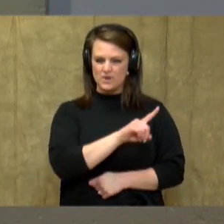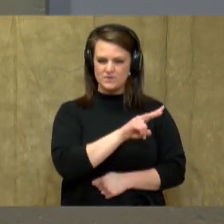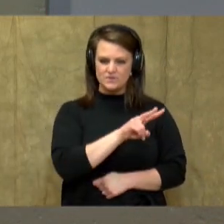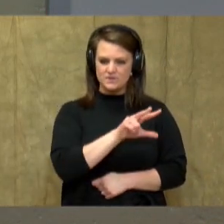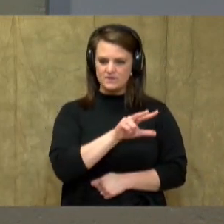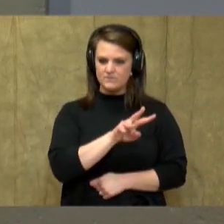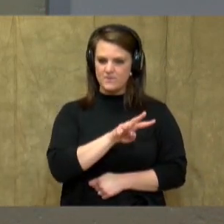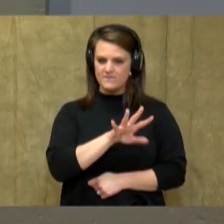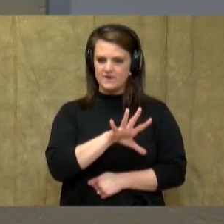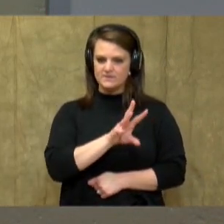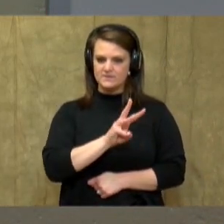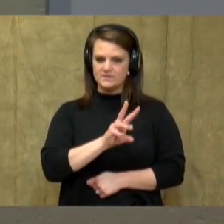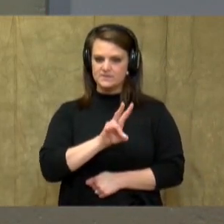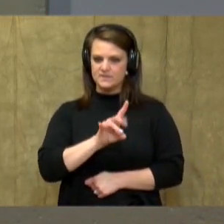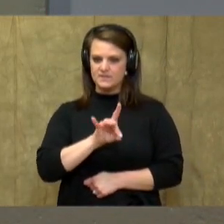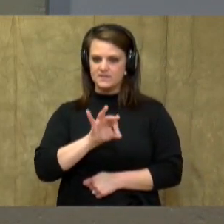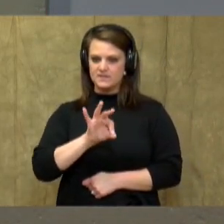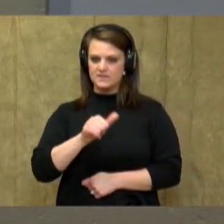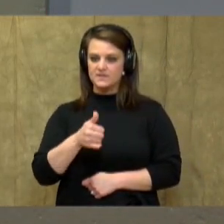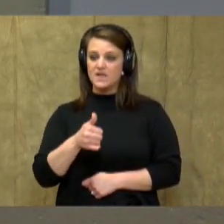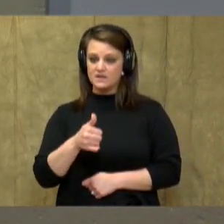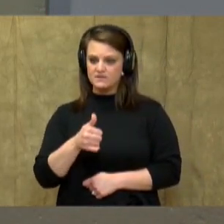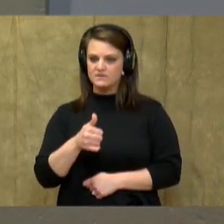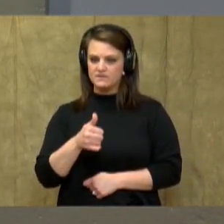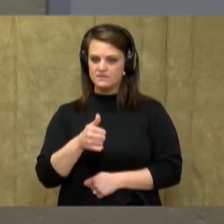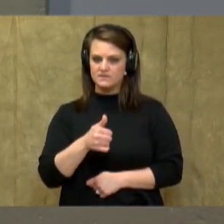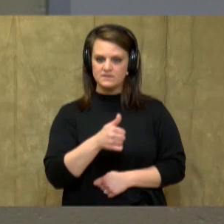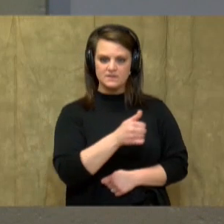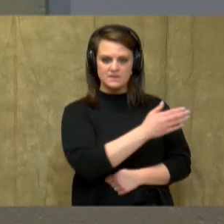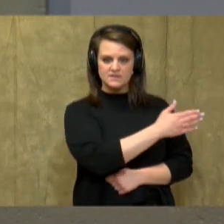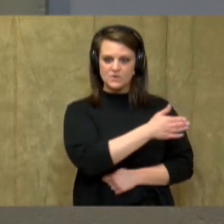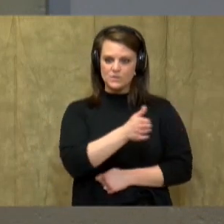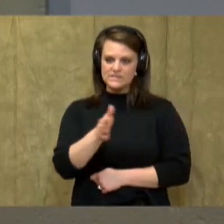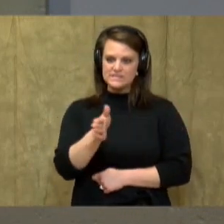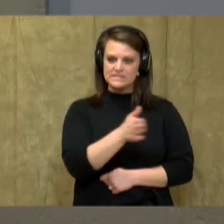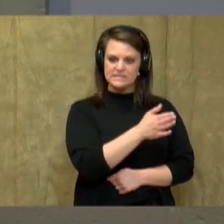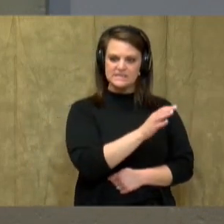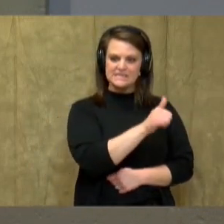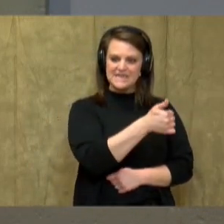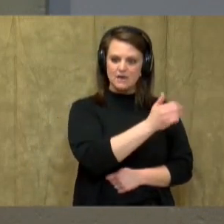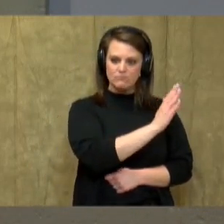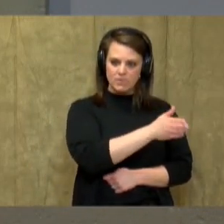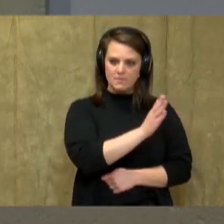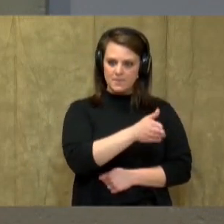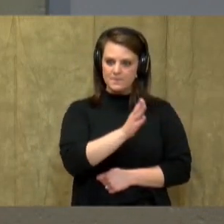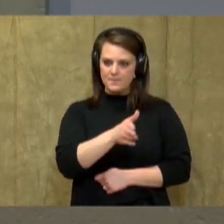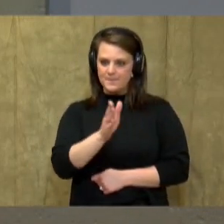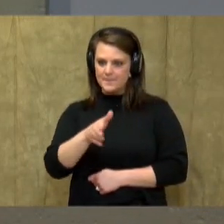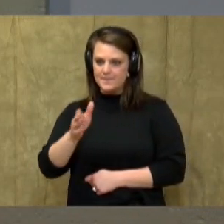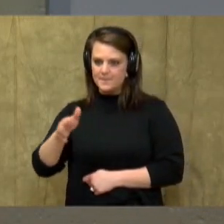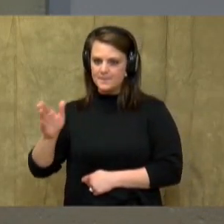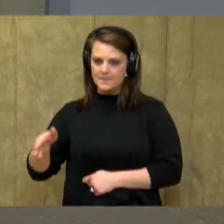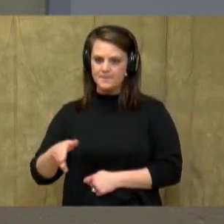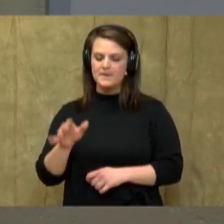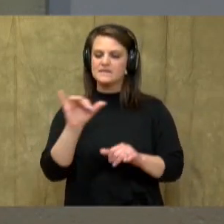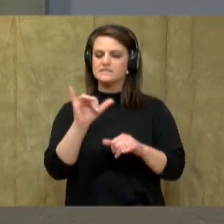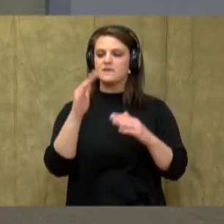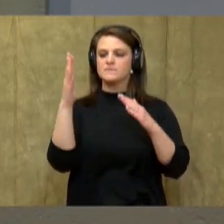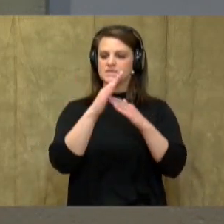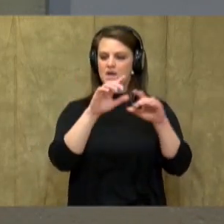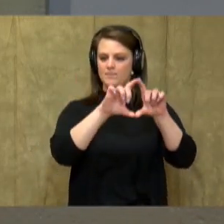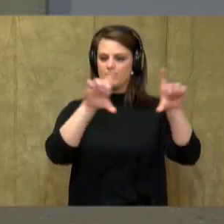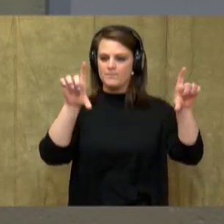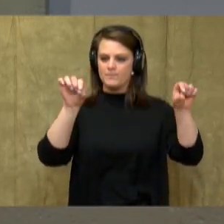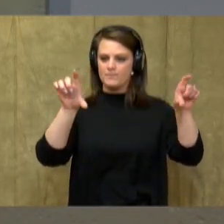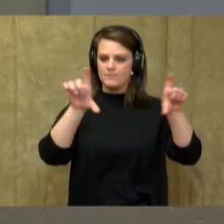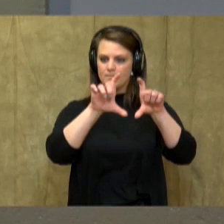4, 5, 6, 7, 8, 9, 10. There's my 10 sections. I could do the same thing up here. This would be